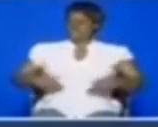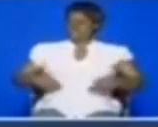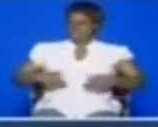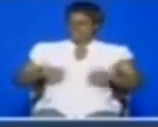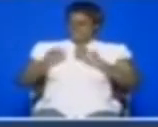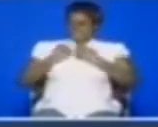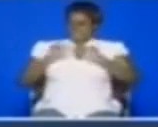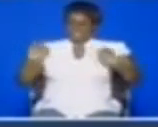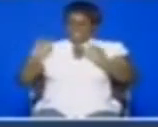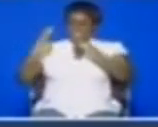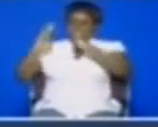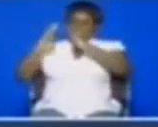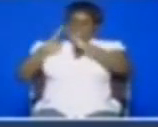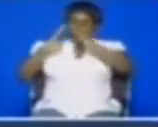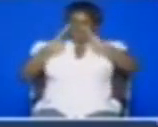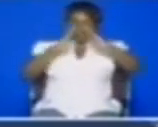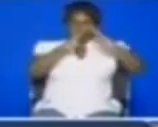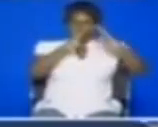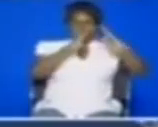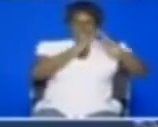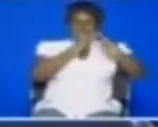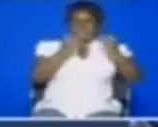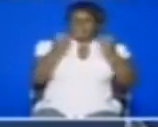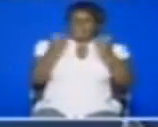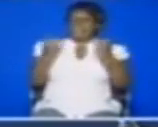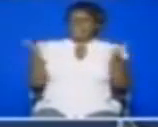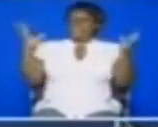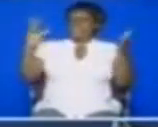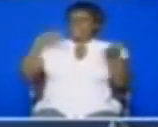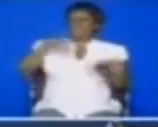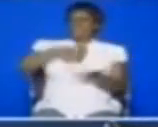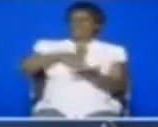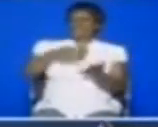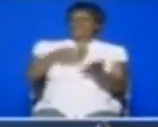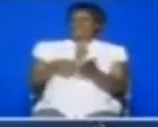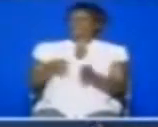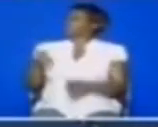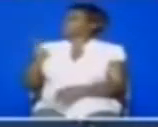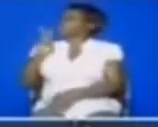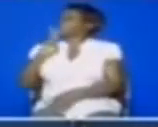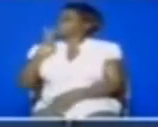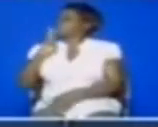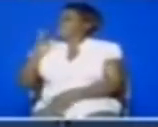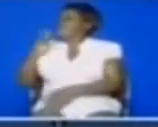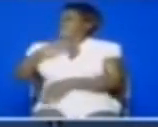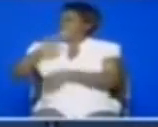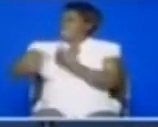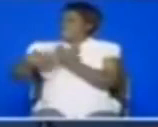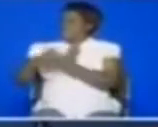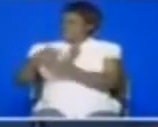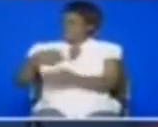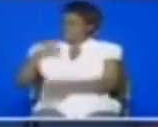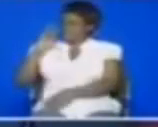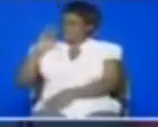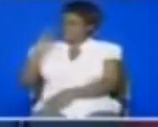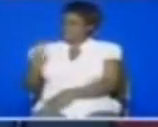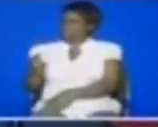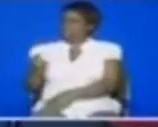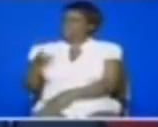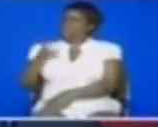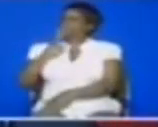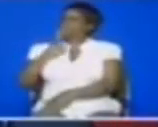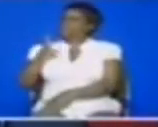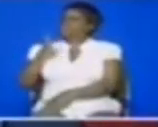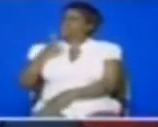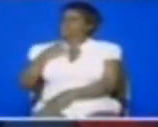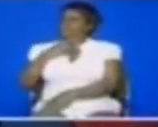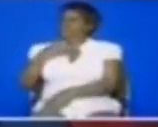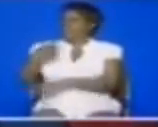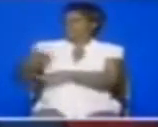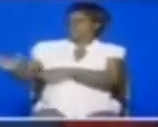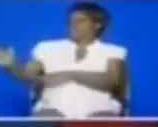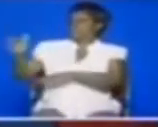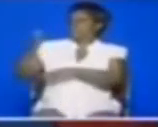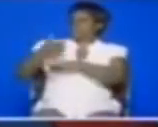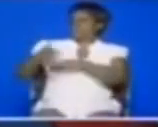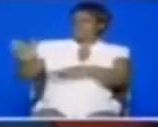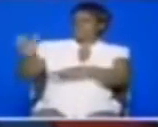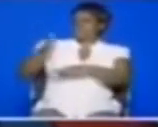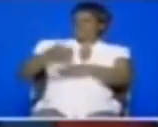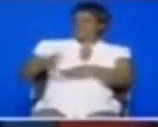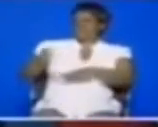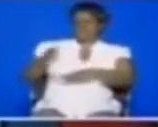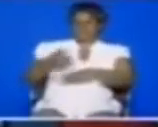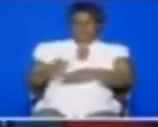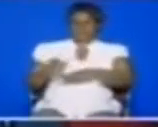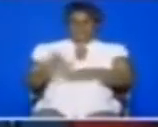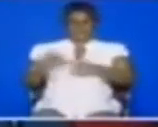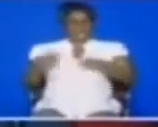cleaning up the estates, there's so many projects that we can do. Water. Mm-hmm. Every time I go into the slums and I see all this water that's being wasted, the rainwater,